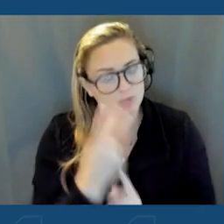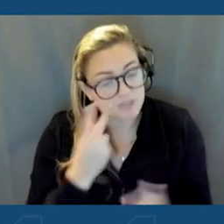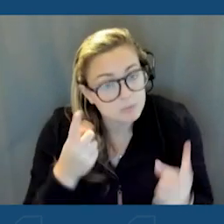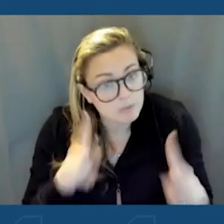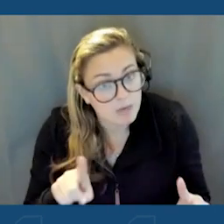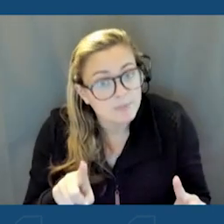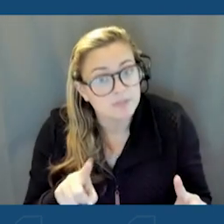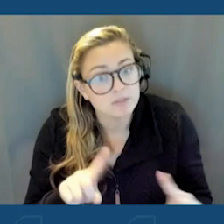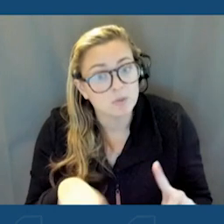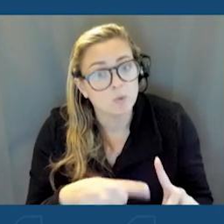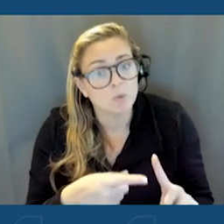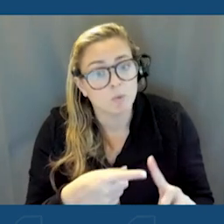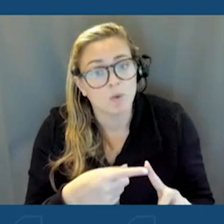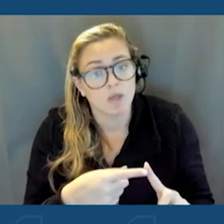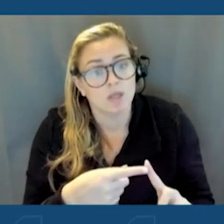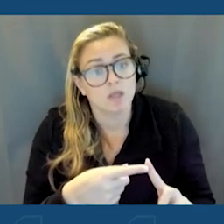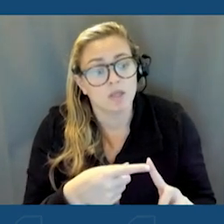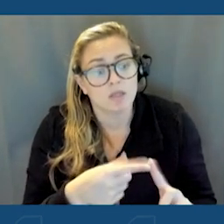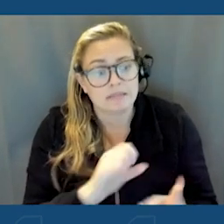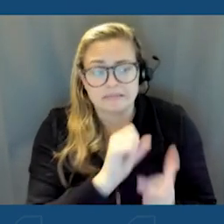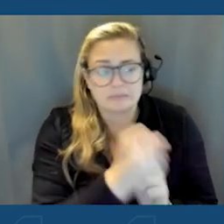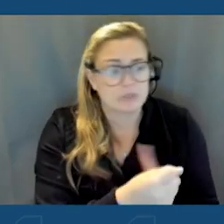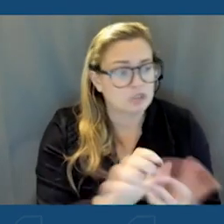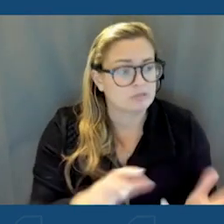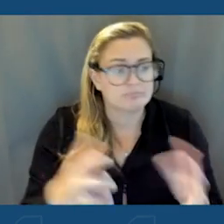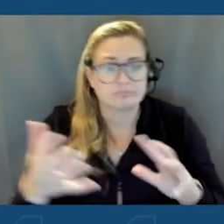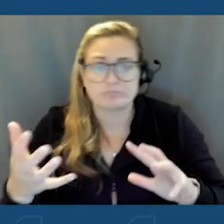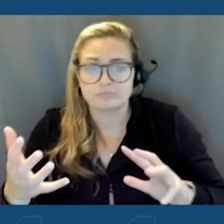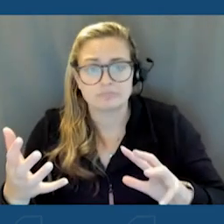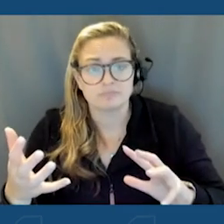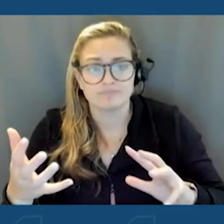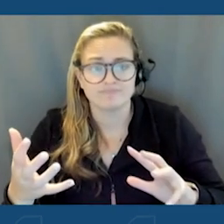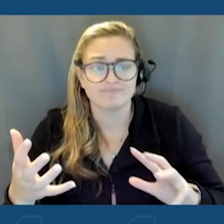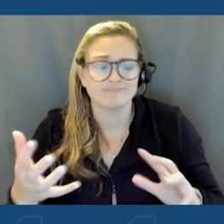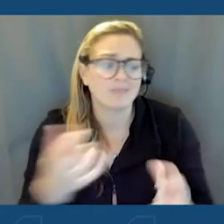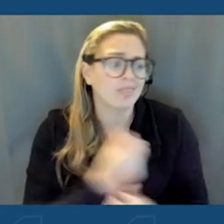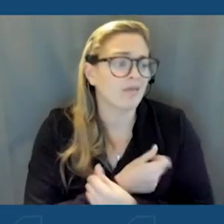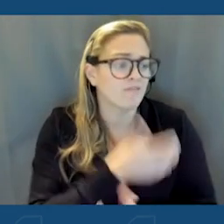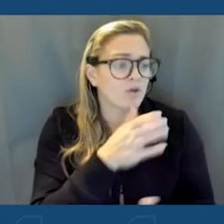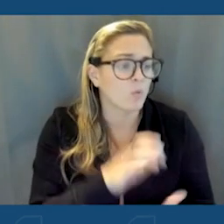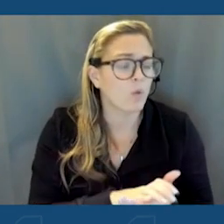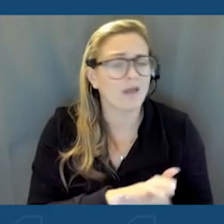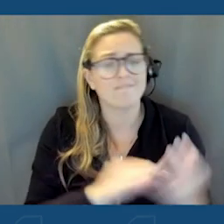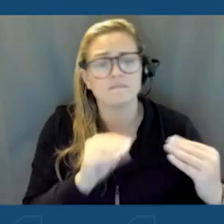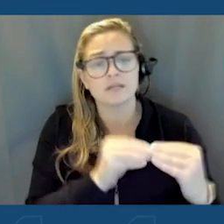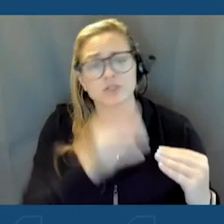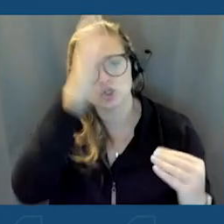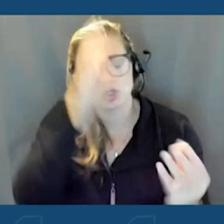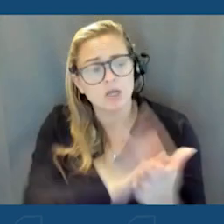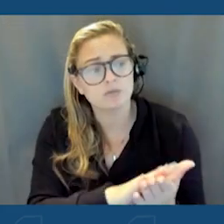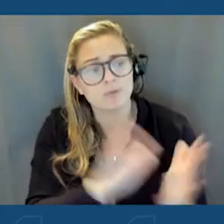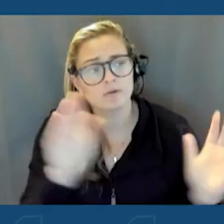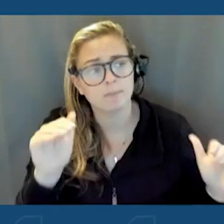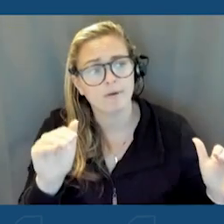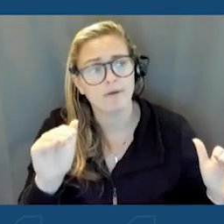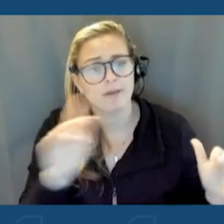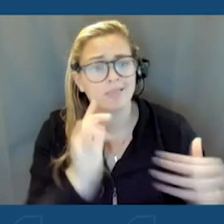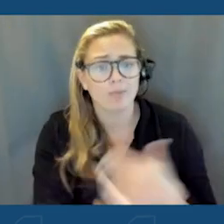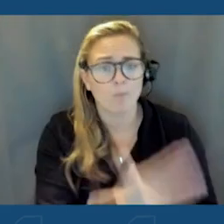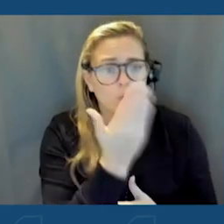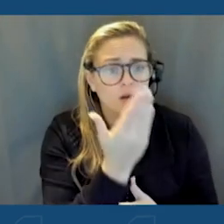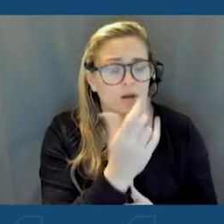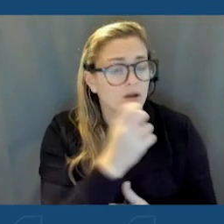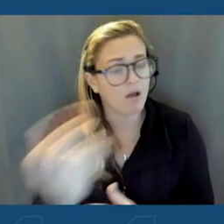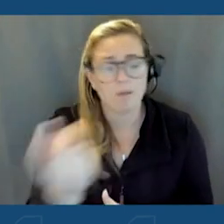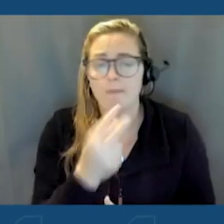when circumstances end up when a loving wife kisses her husband goodbye in the morning and he does not come